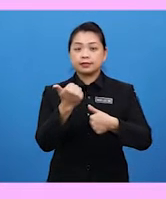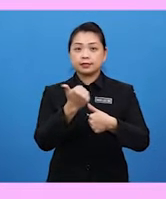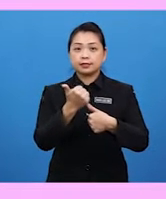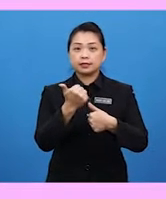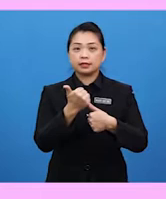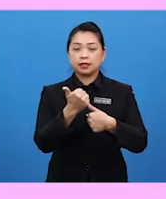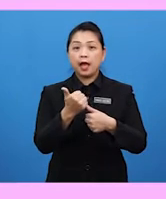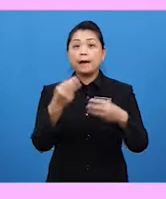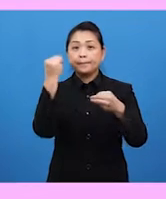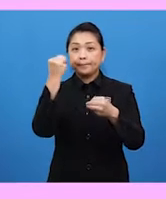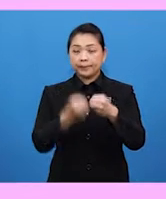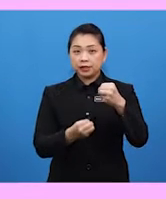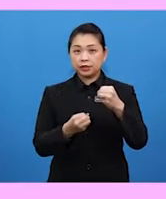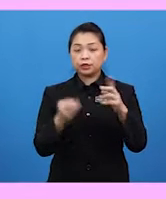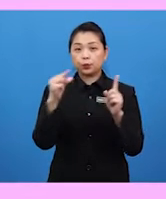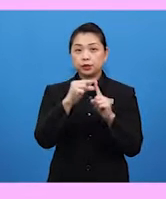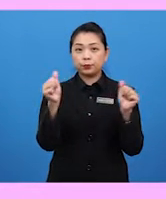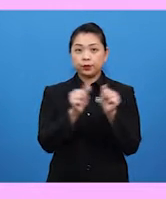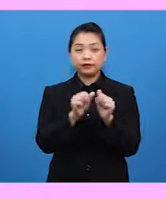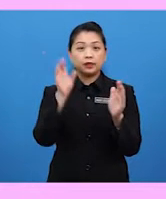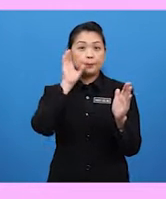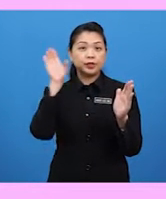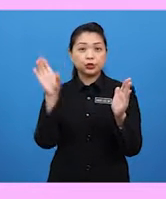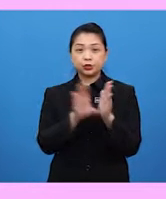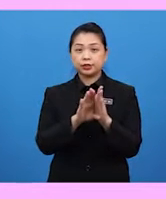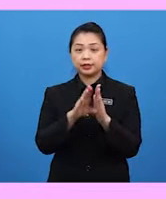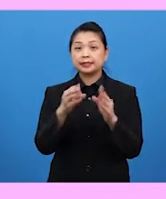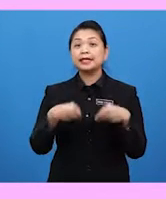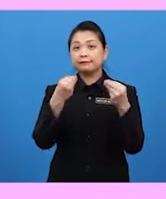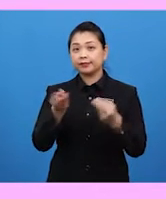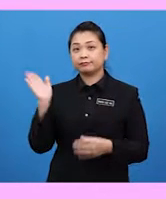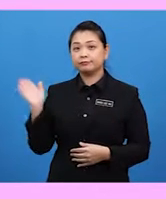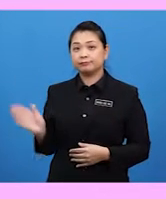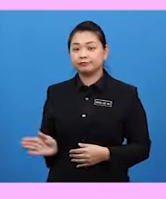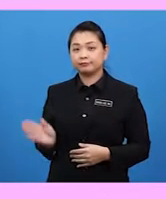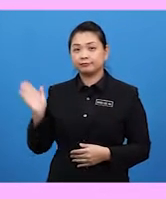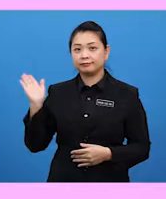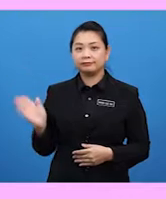First, match the words with the pictures given.